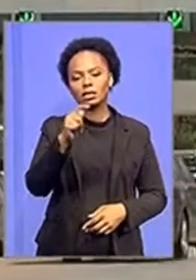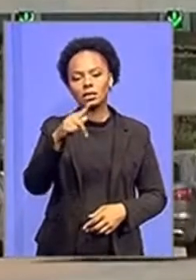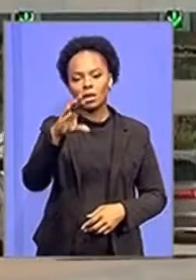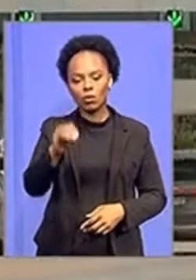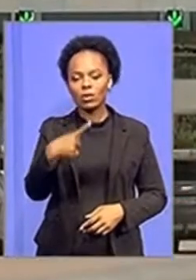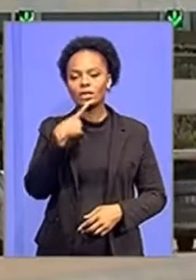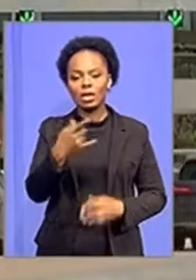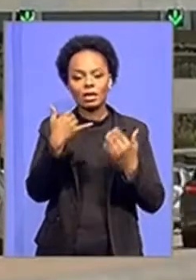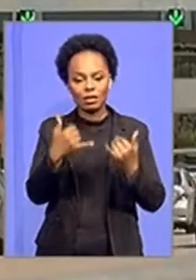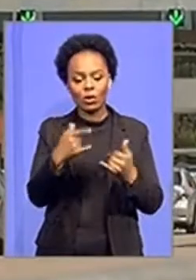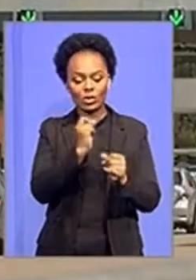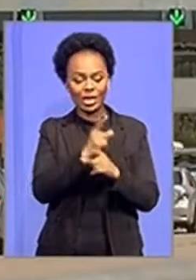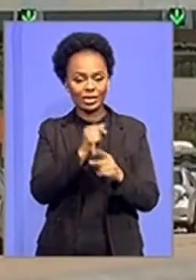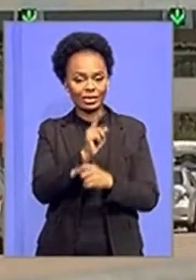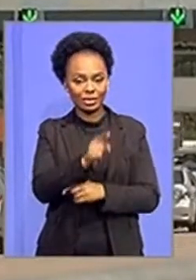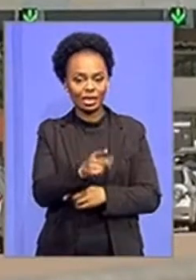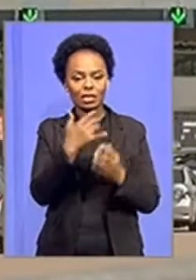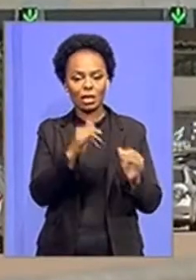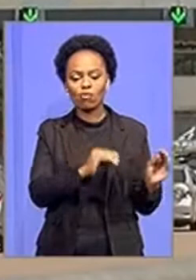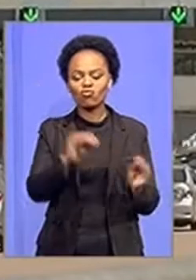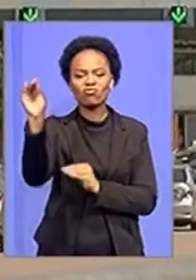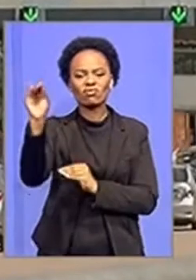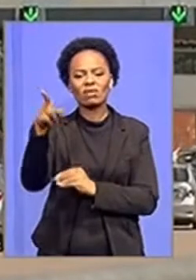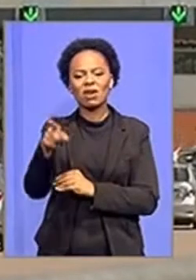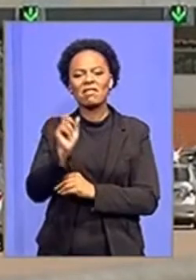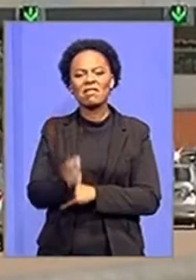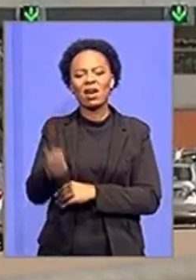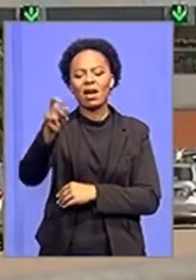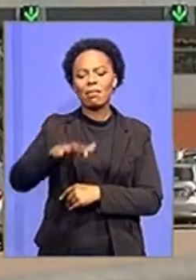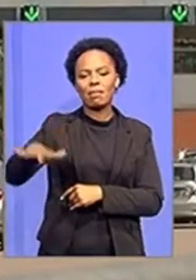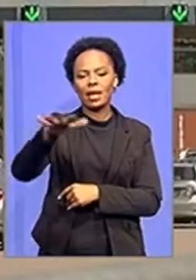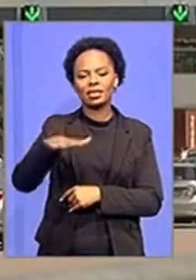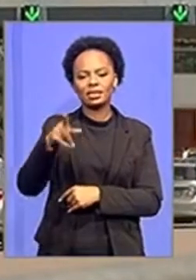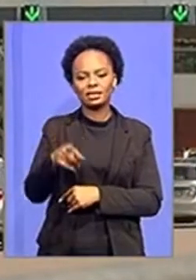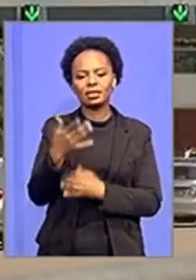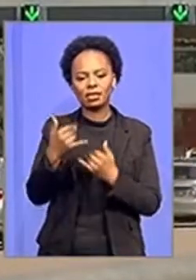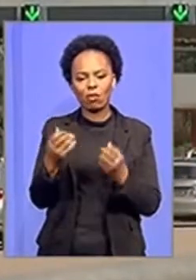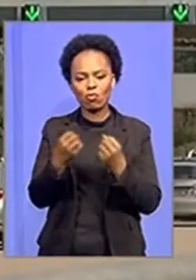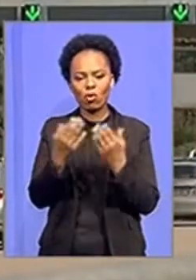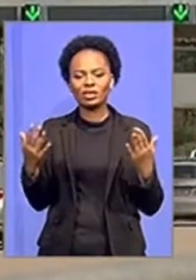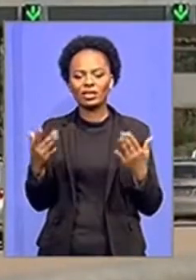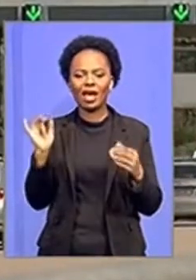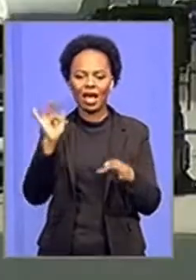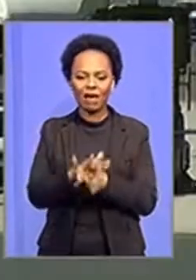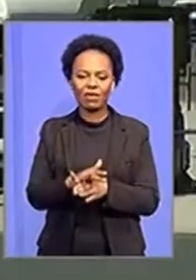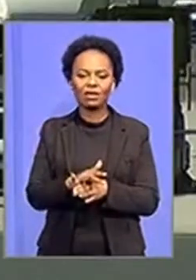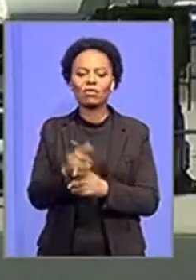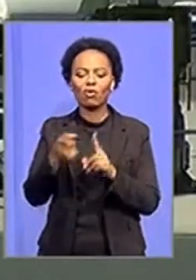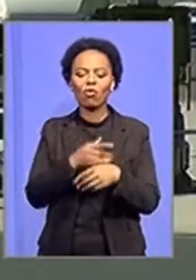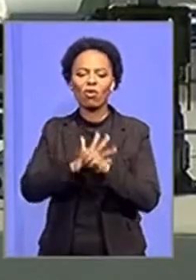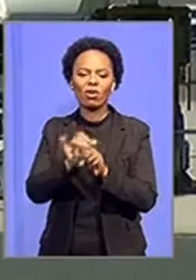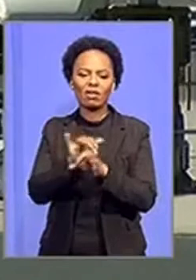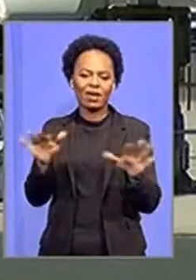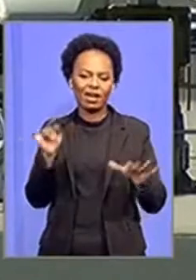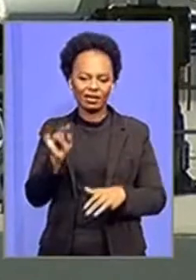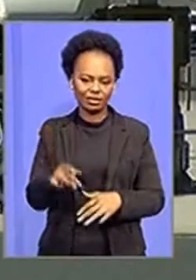re dithekisi tšeo di išago batho go ya mafelong a kgole di amilwe kudu ke dikiletšo tša melao ya COVID-19. Ka Kapa Bodikela